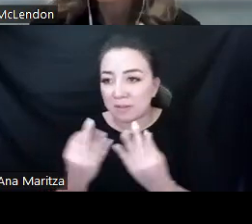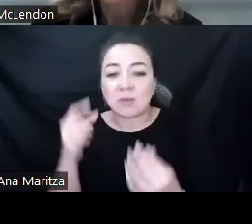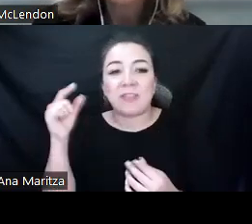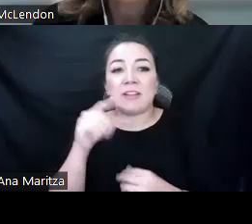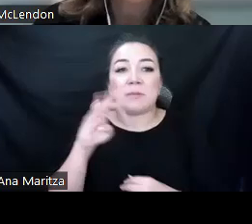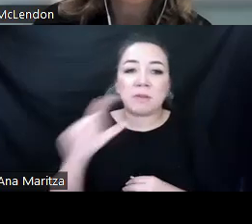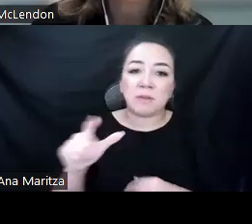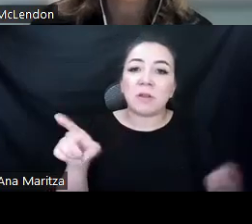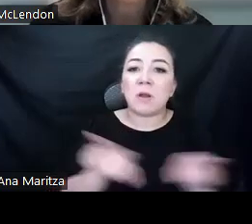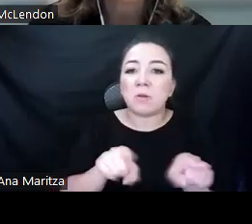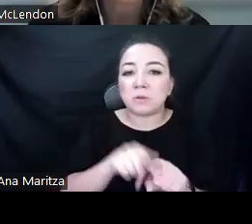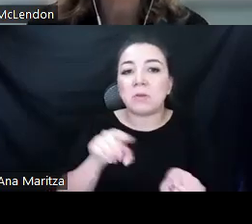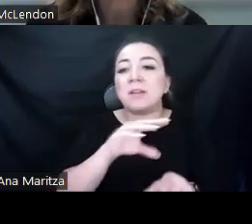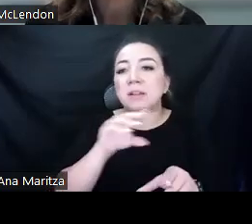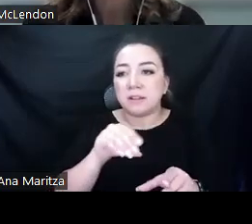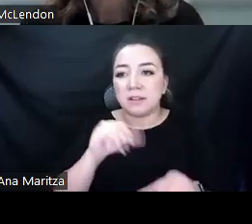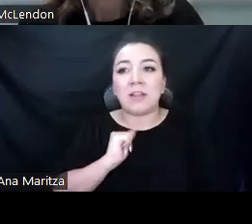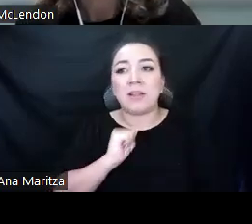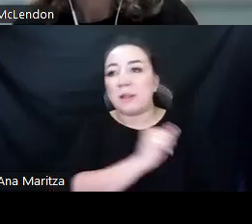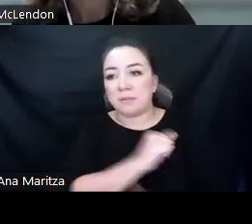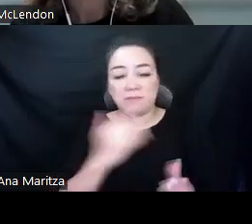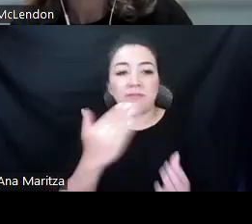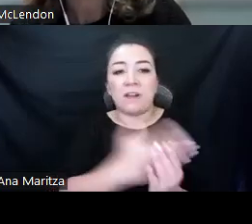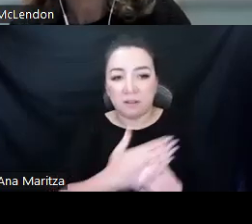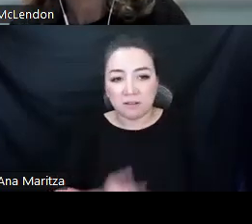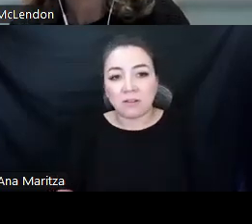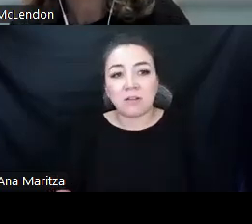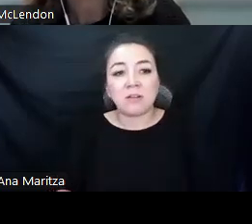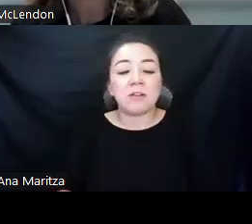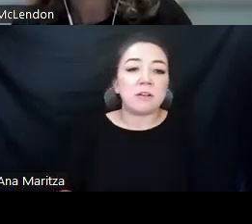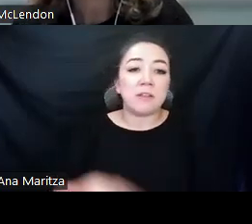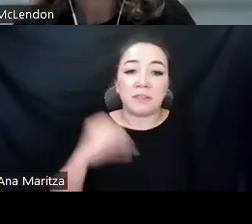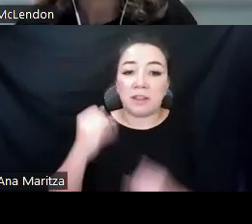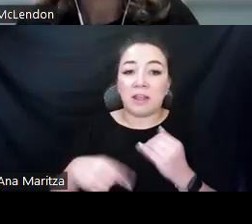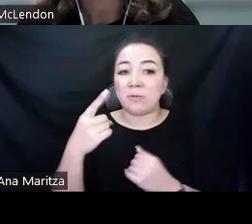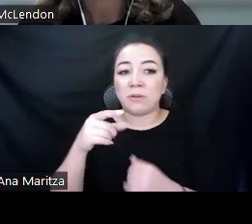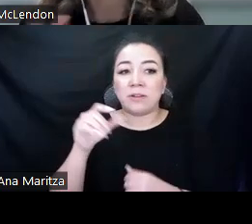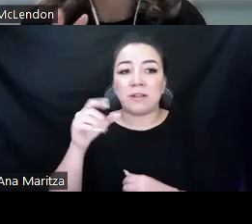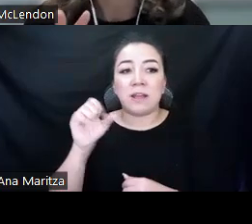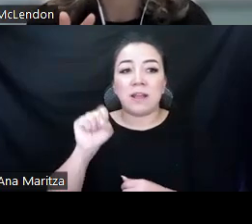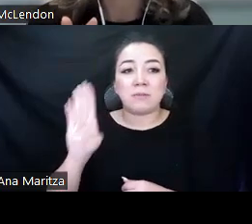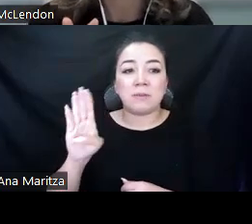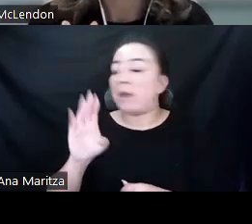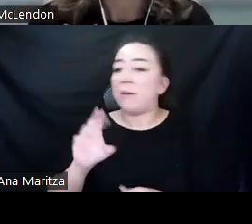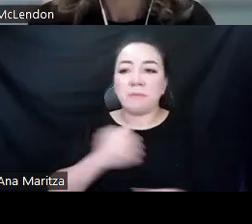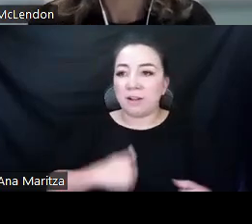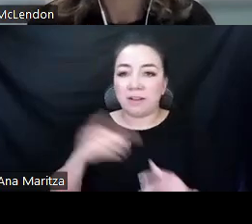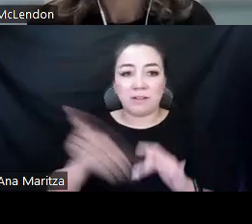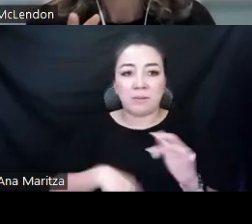is also in the Assembly suspense file. The last one on this slide, SB 1040, I'm sorry, I just skipped